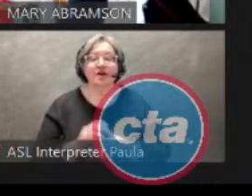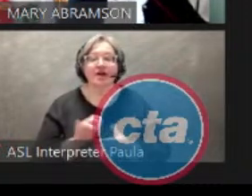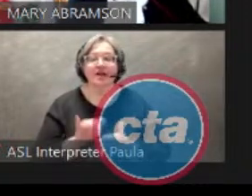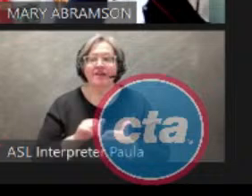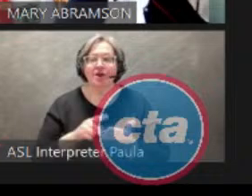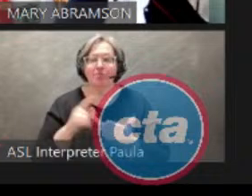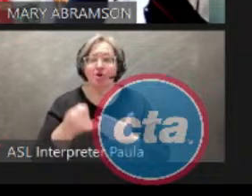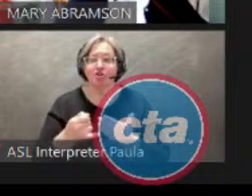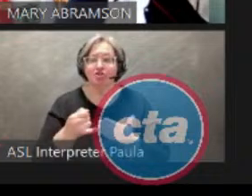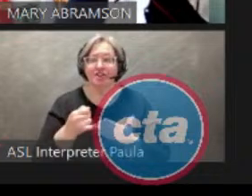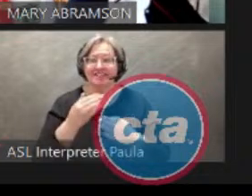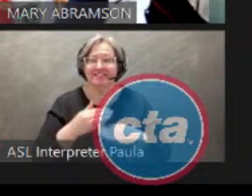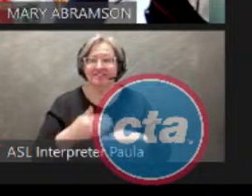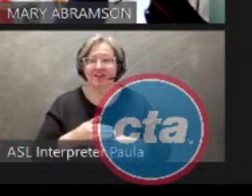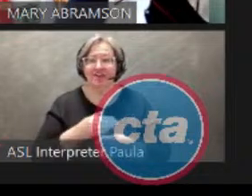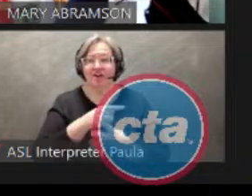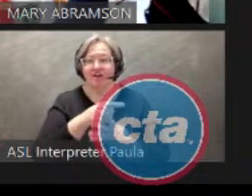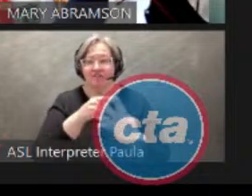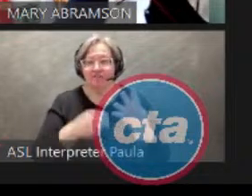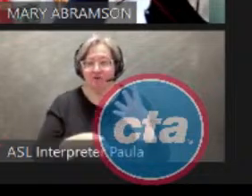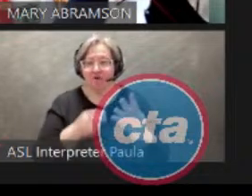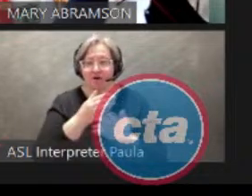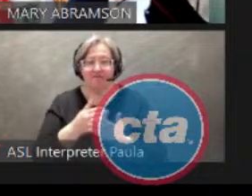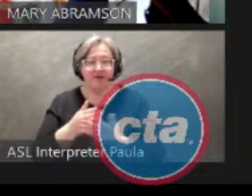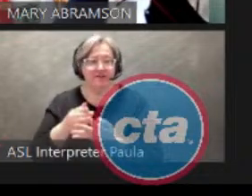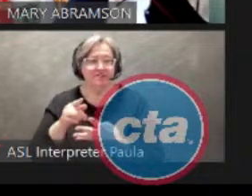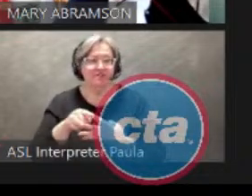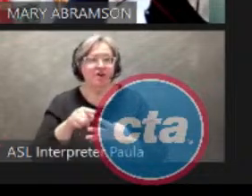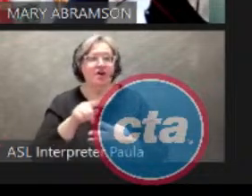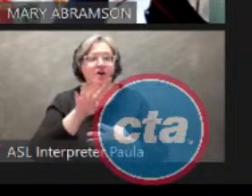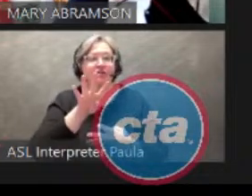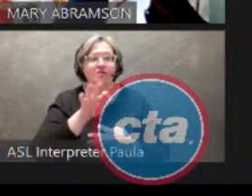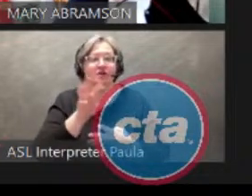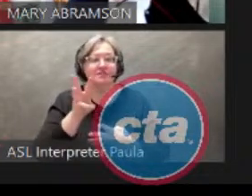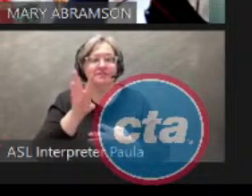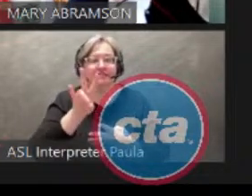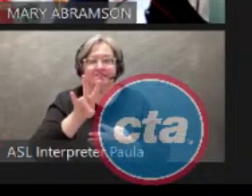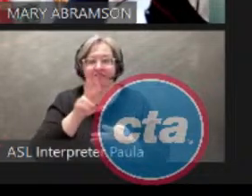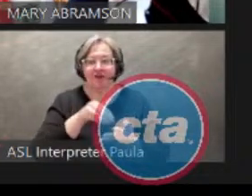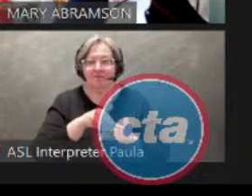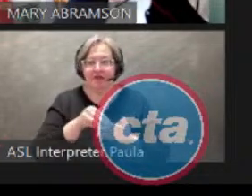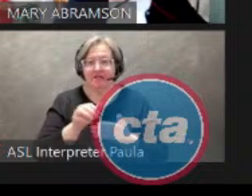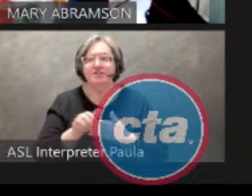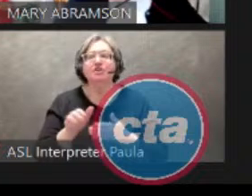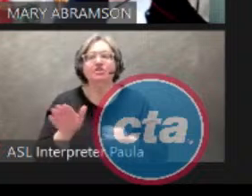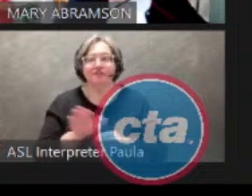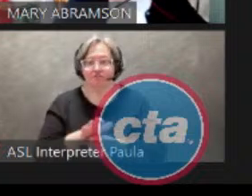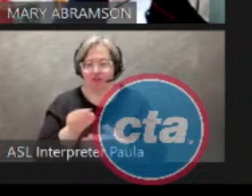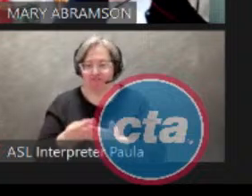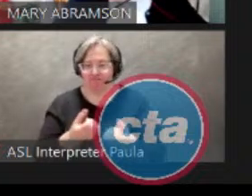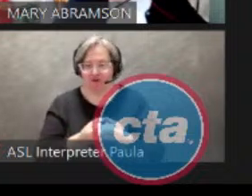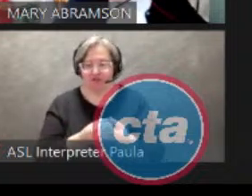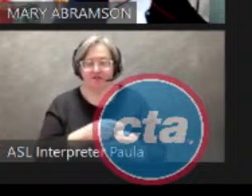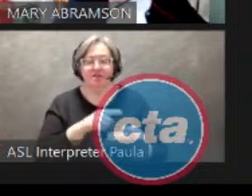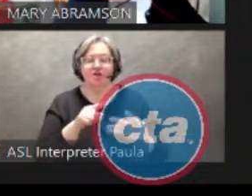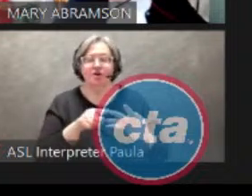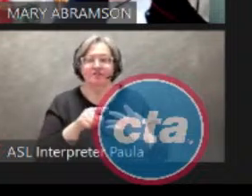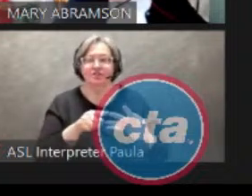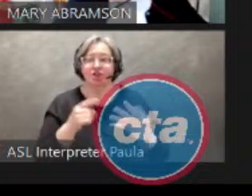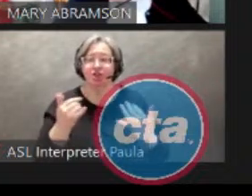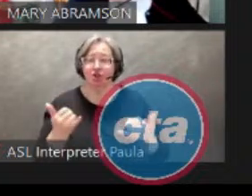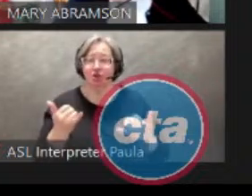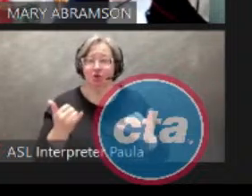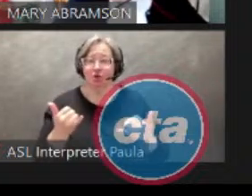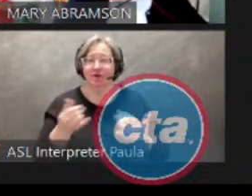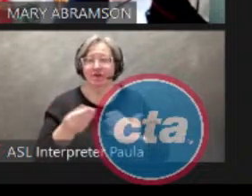into 4 phases. Phase 1 is currently valued at $467 million, which is fully funded. Phase 2, we currently have funded